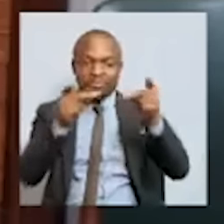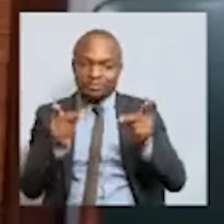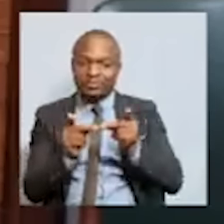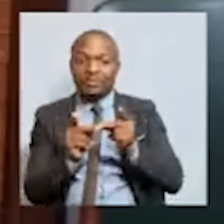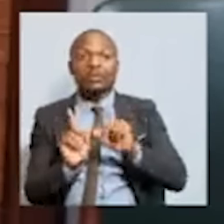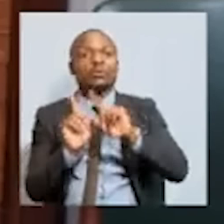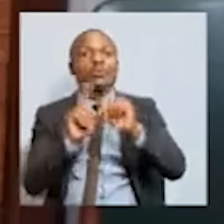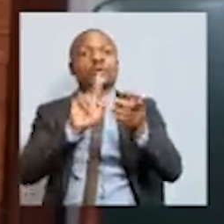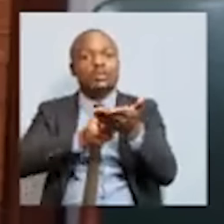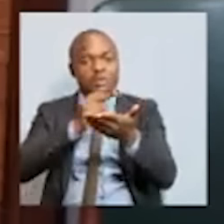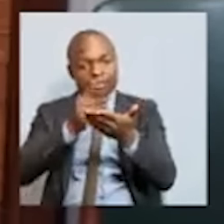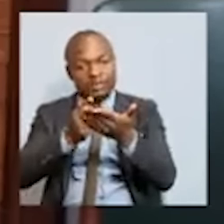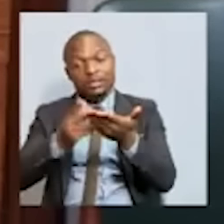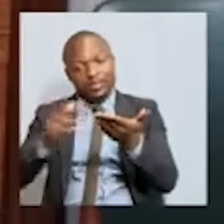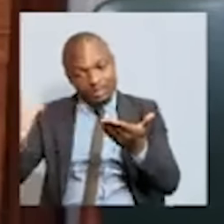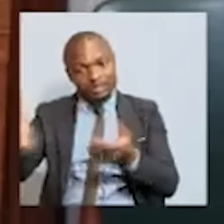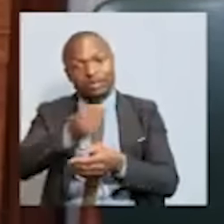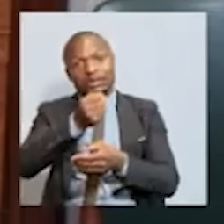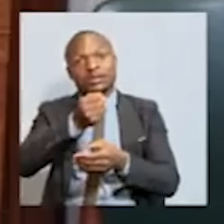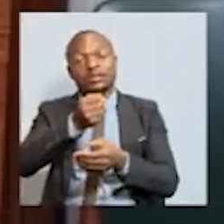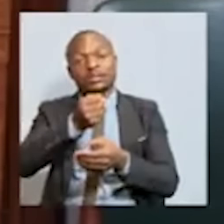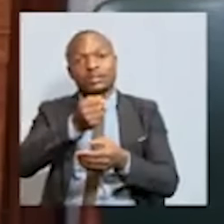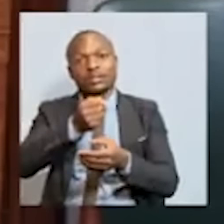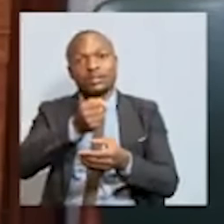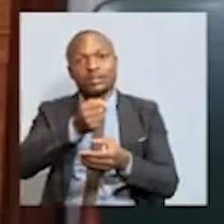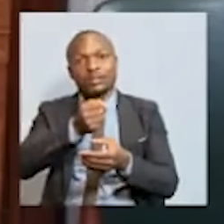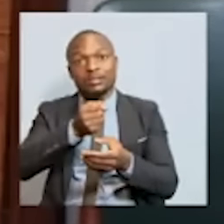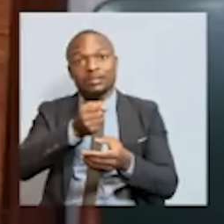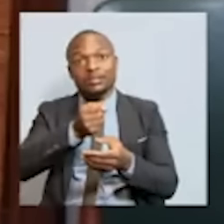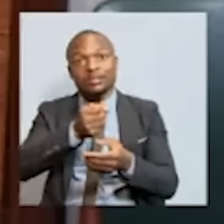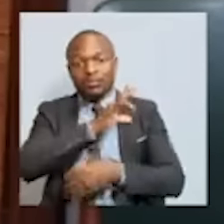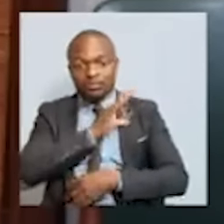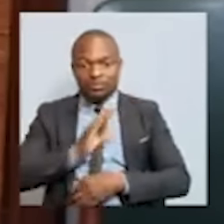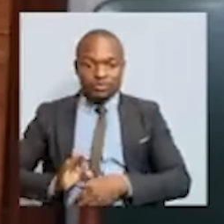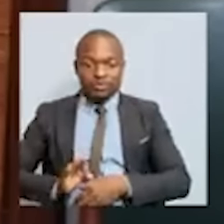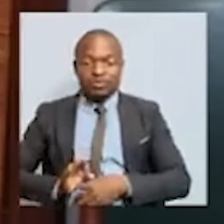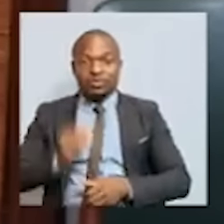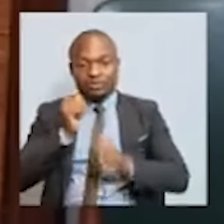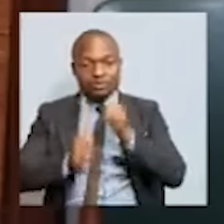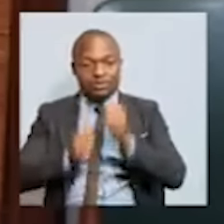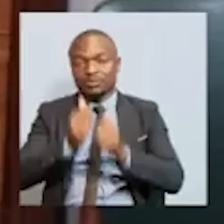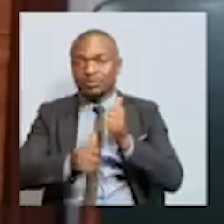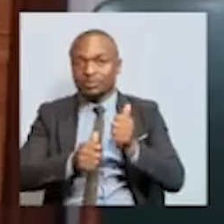the kitchen to collect the snacks for the orders already made for the guests.